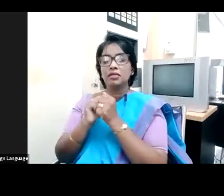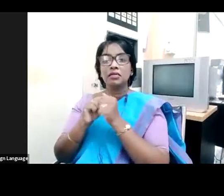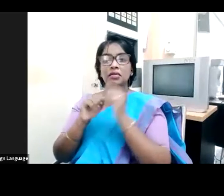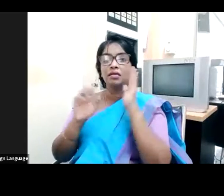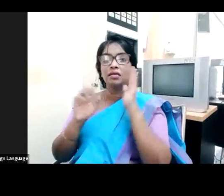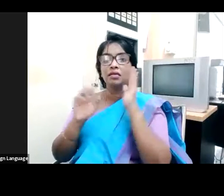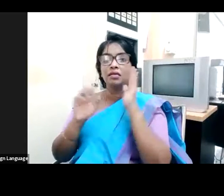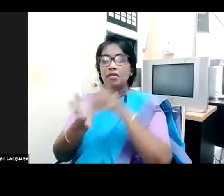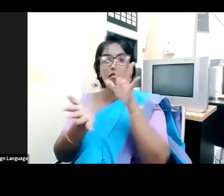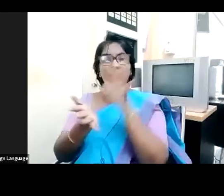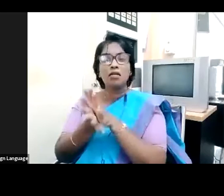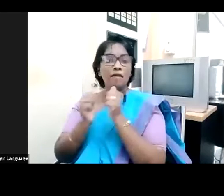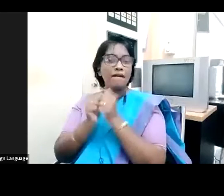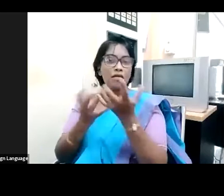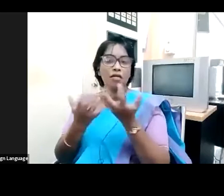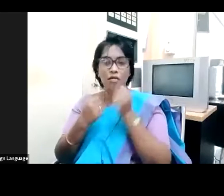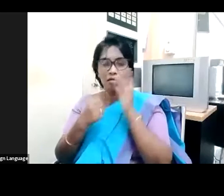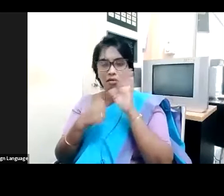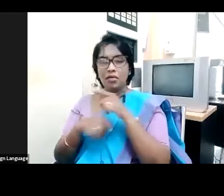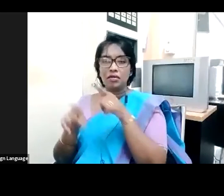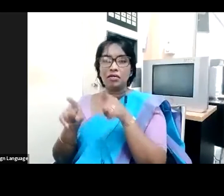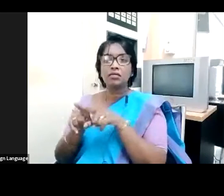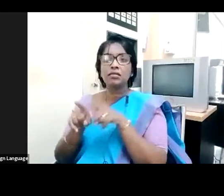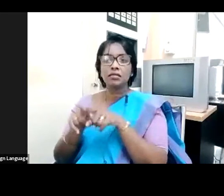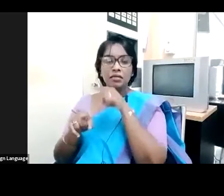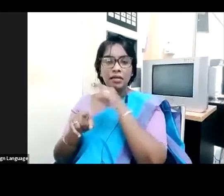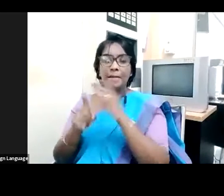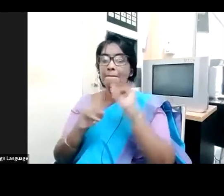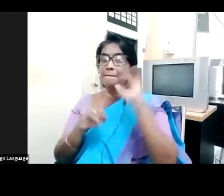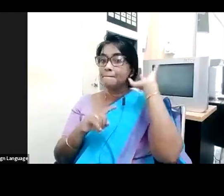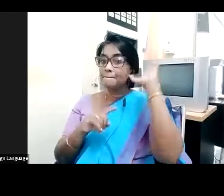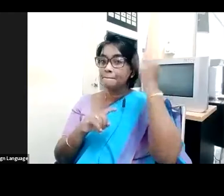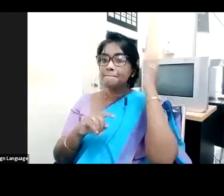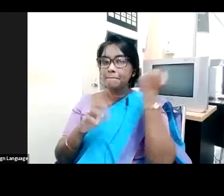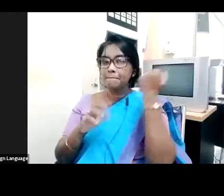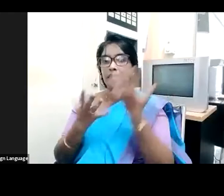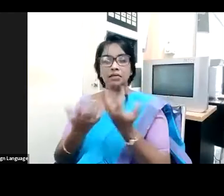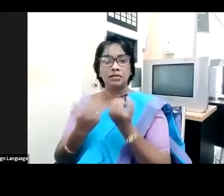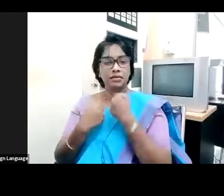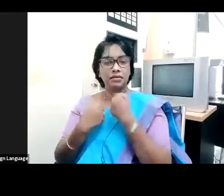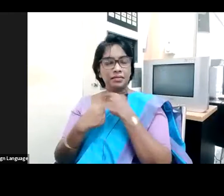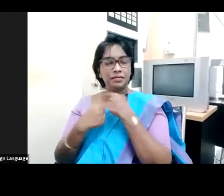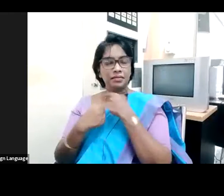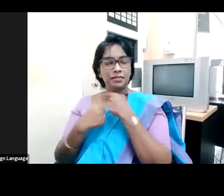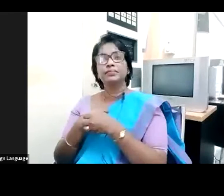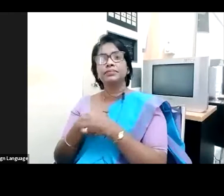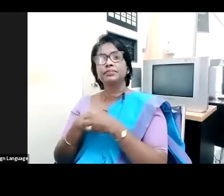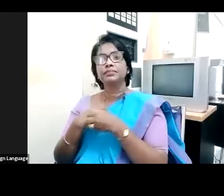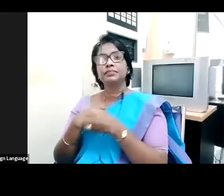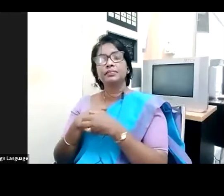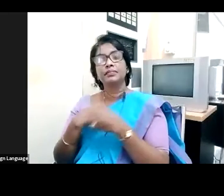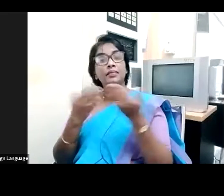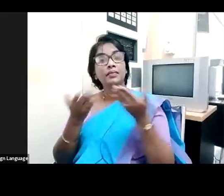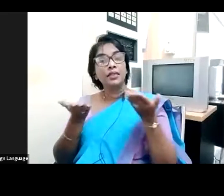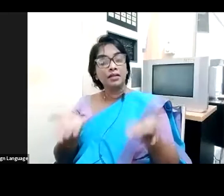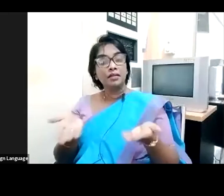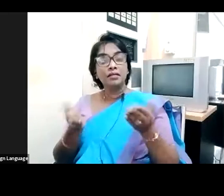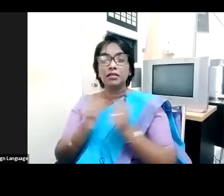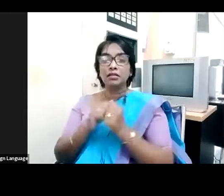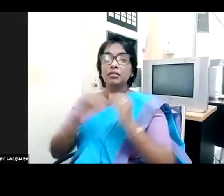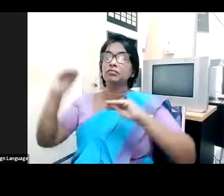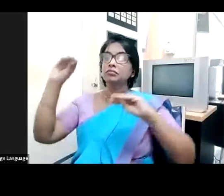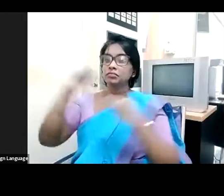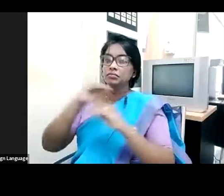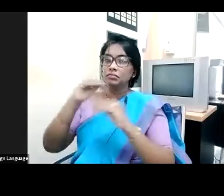generate the outcome of the organization. The current input-based model of working and